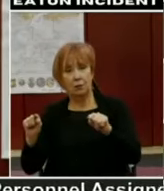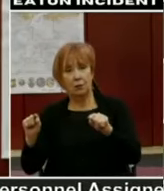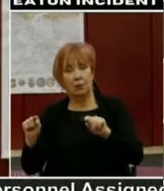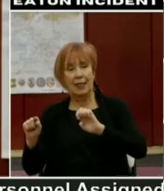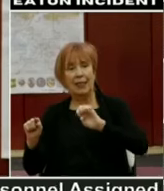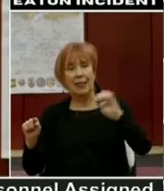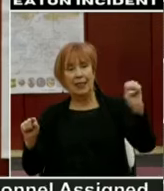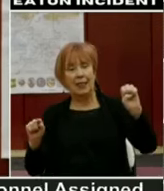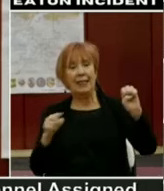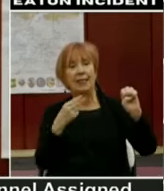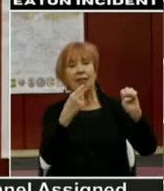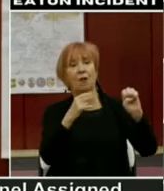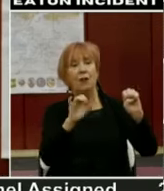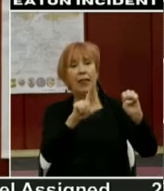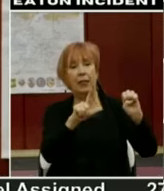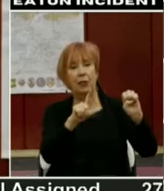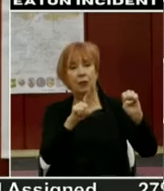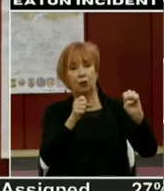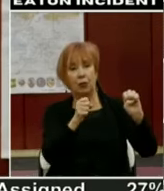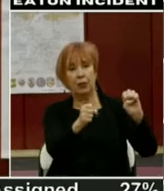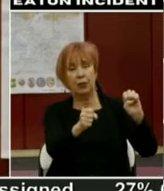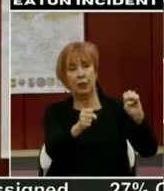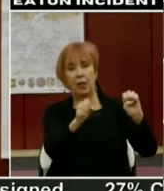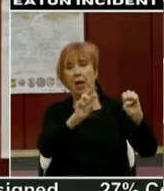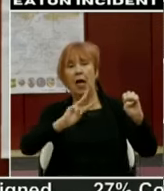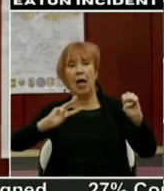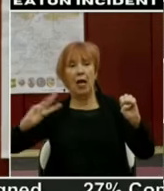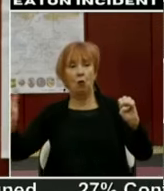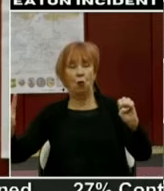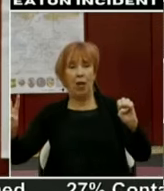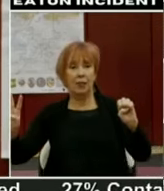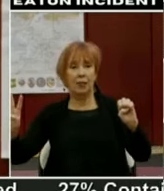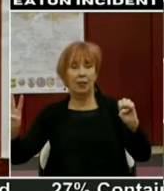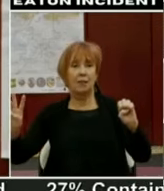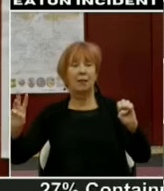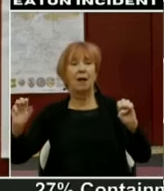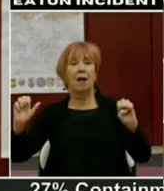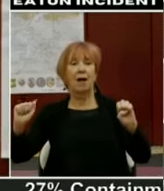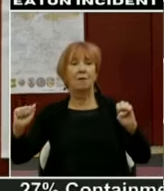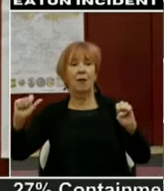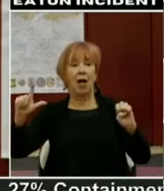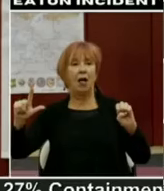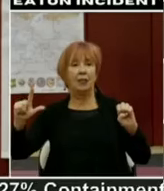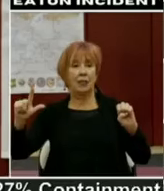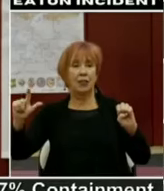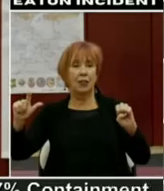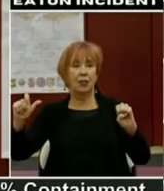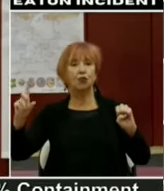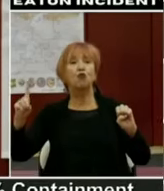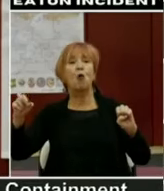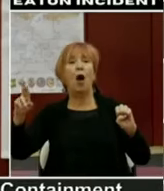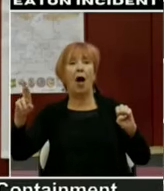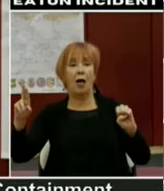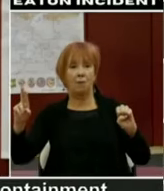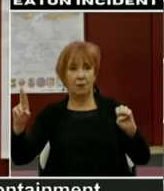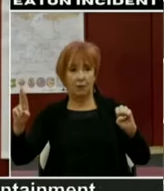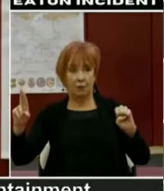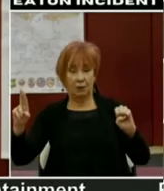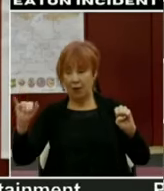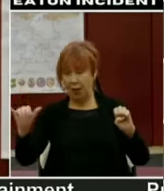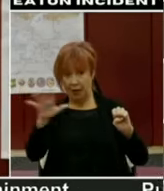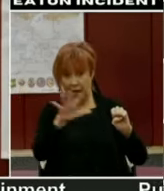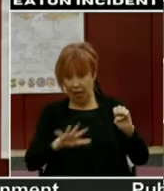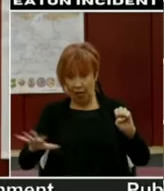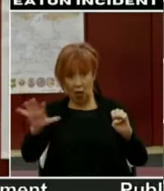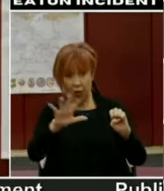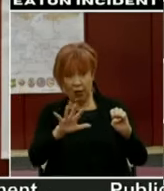east of Hill Street, and west of Altadena Drive. That area has now